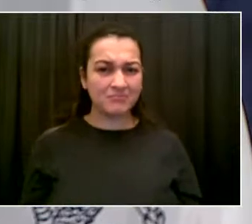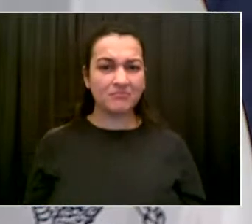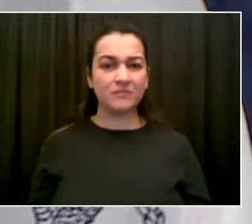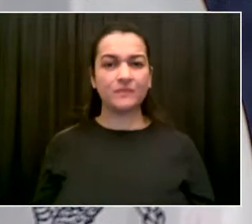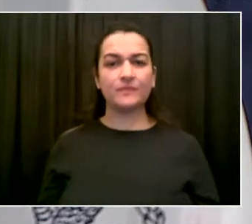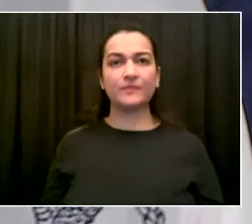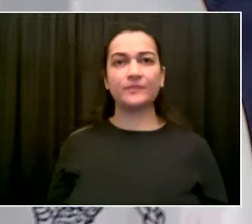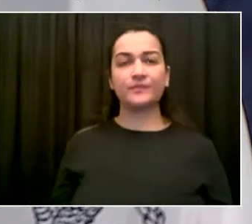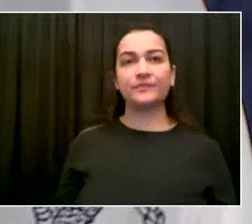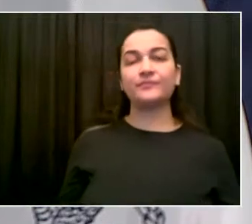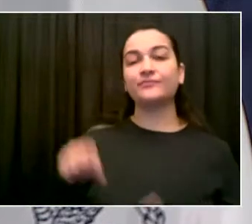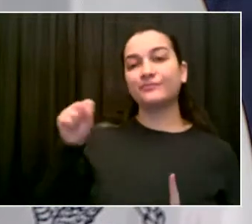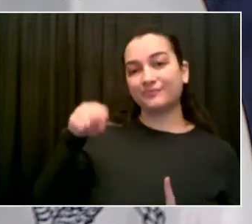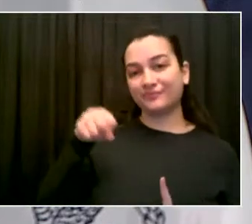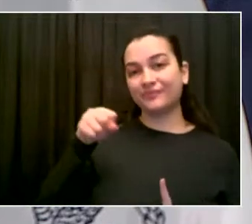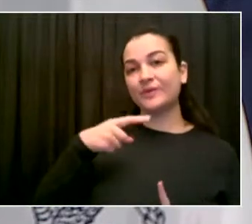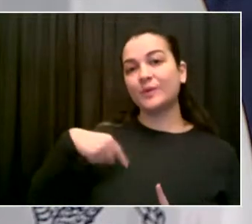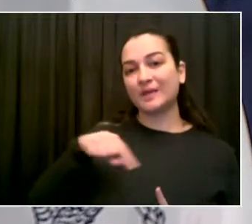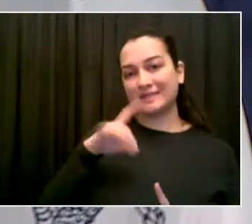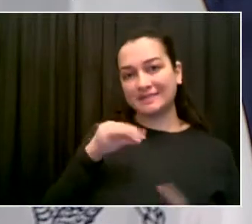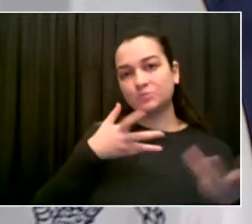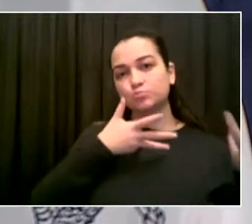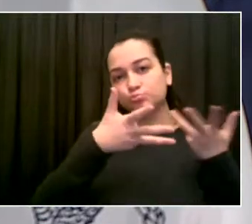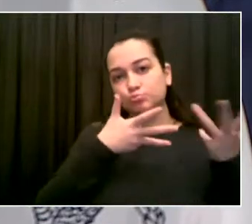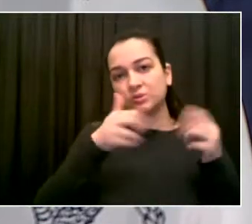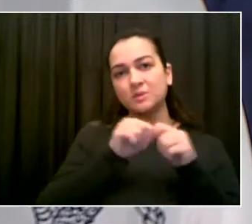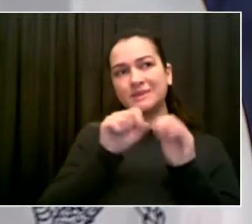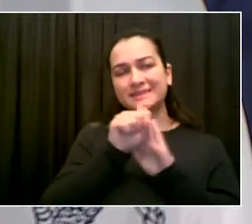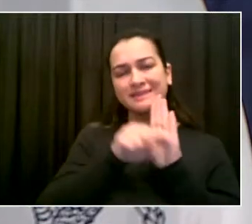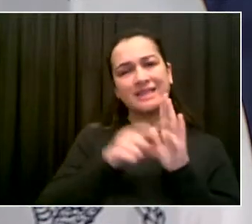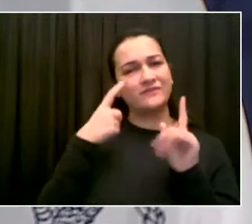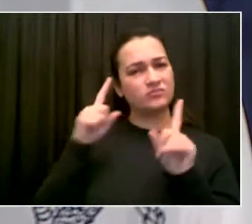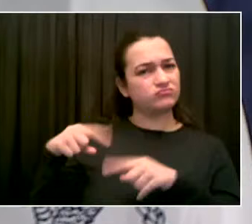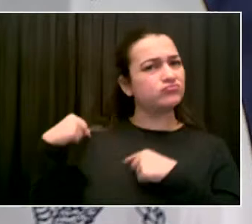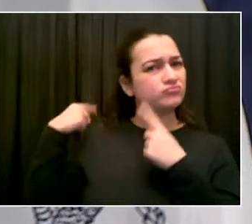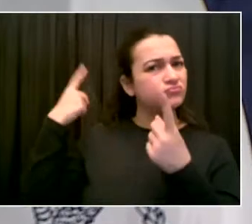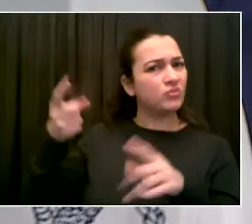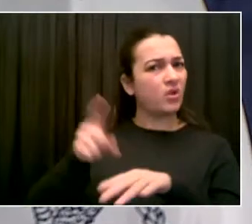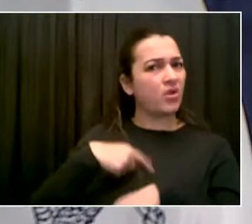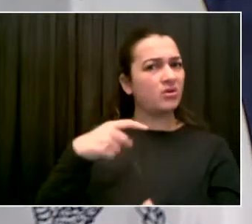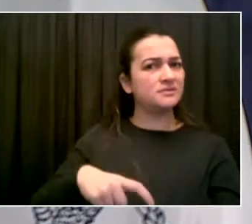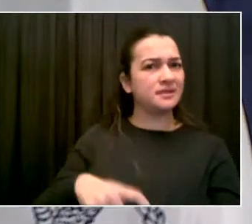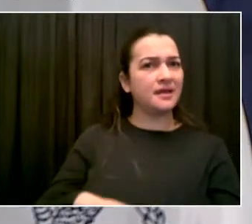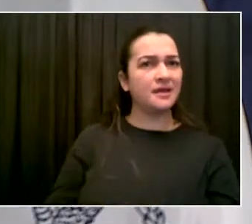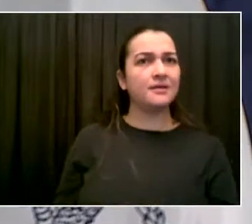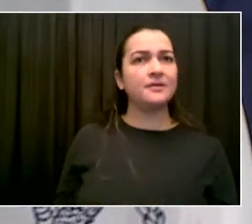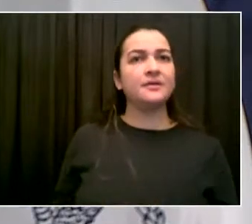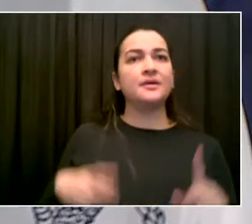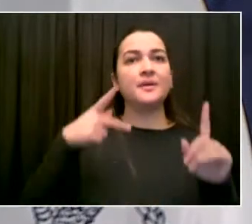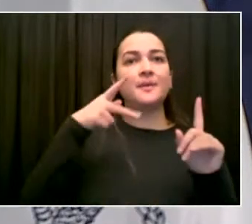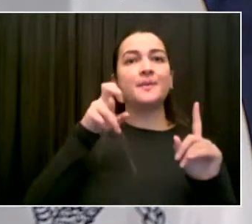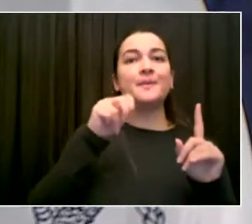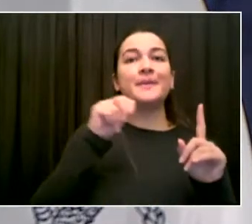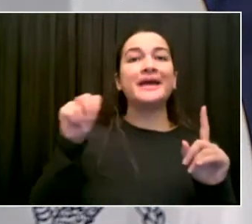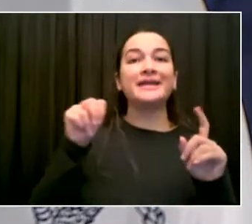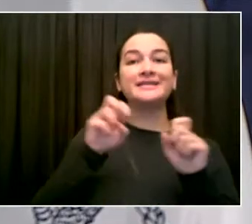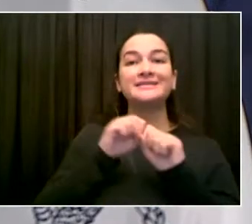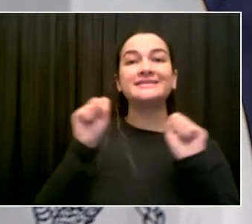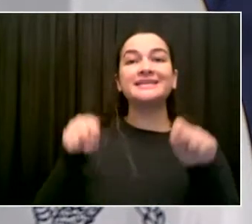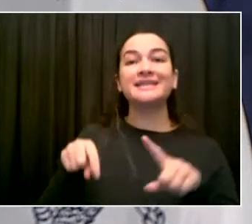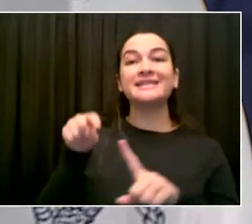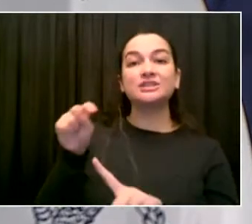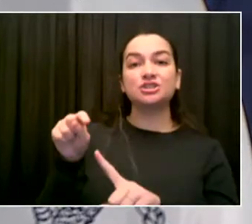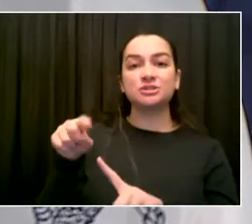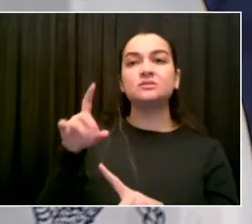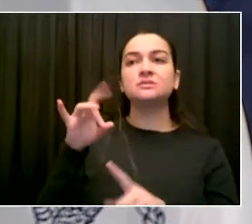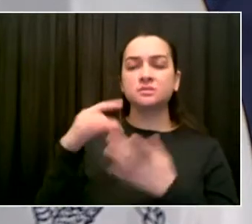time about Penn Station, and we very much believe in local input and community input, and